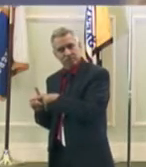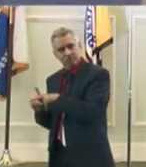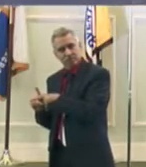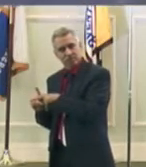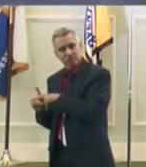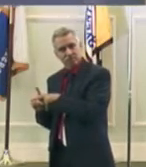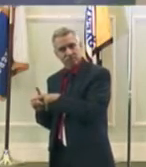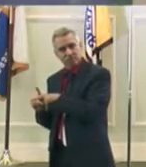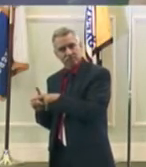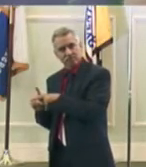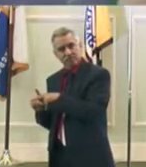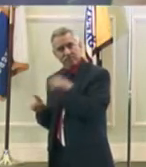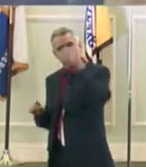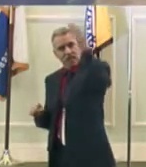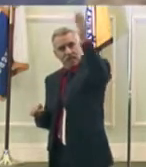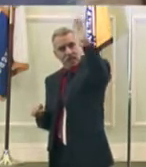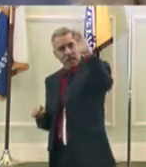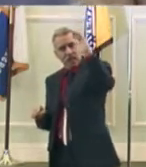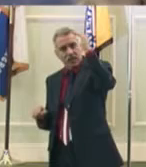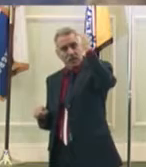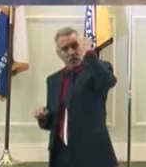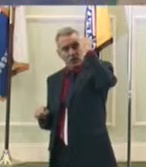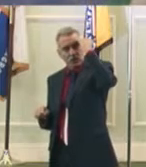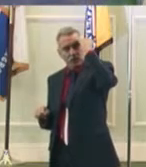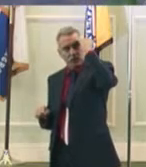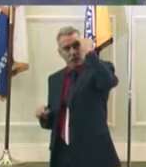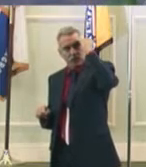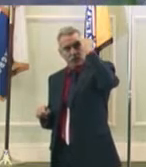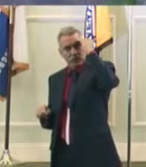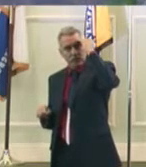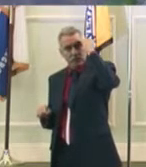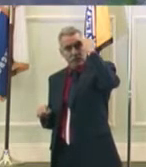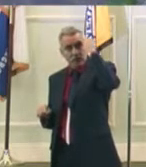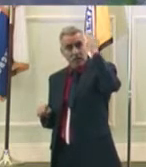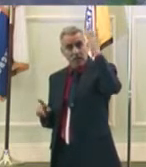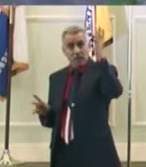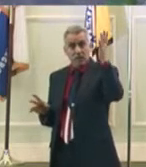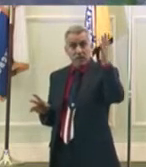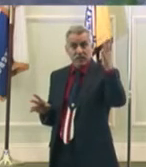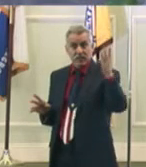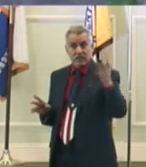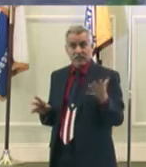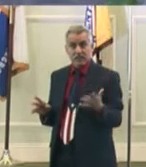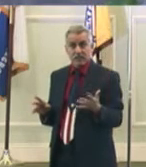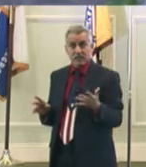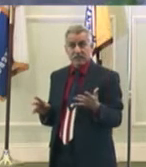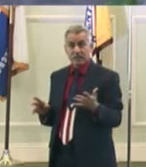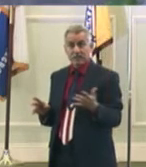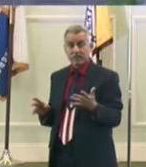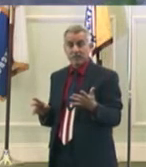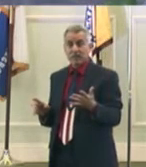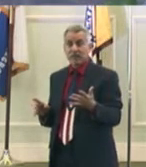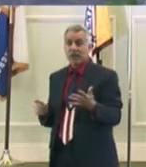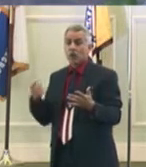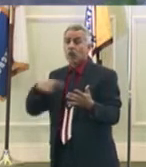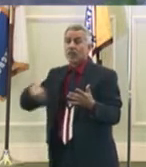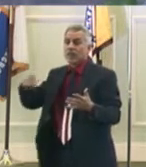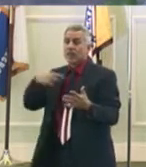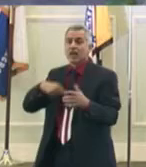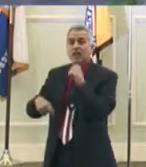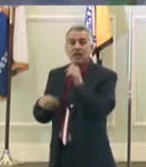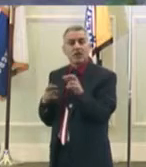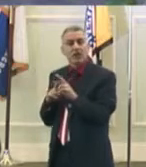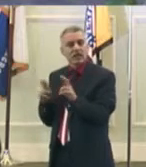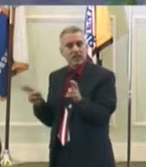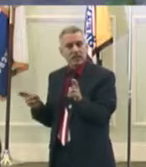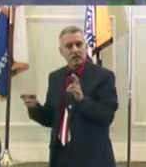so he knows what's in the best interest, but sometimes he holds it back because he wants you to wait, continue to seek, continue to grow. And